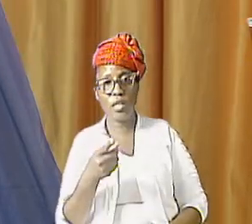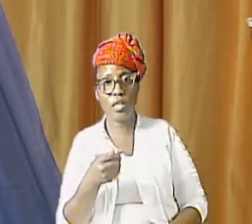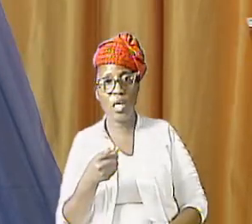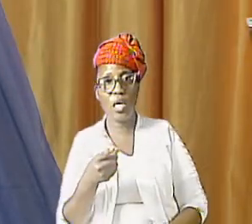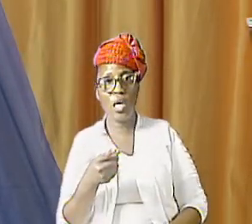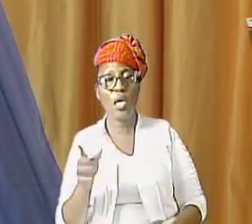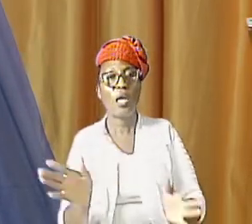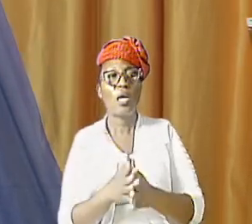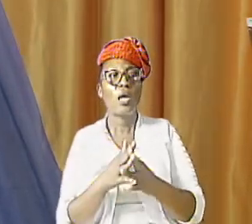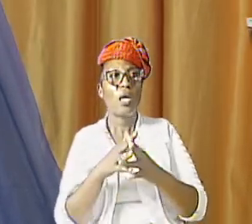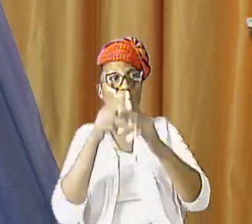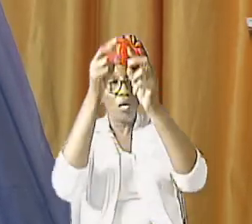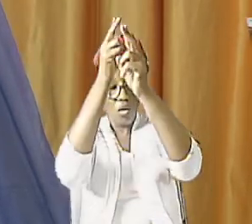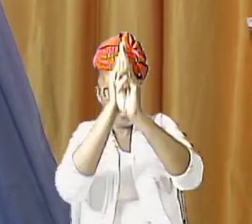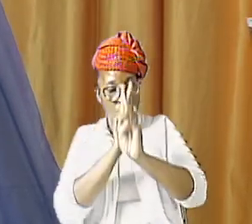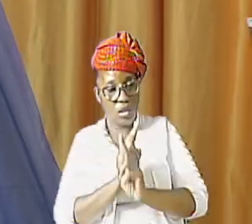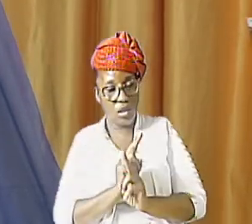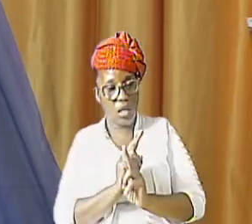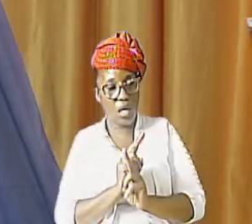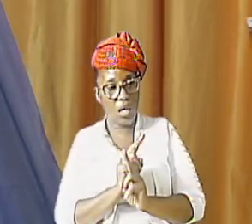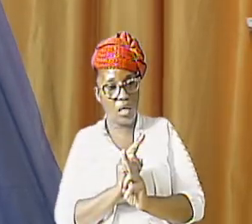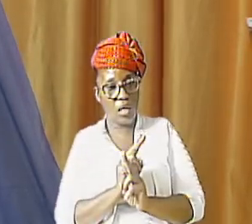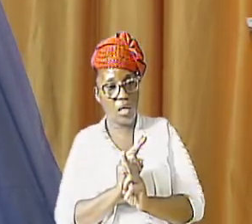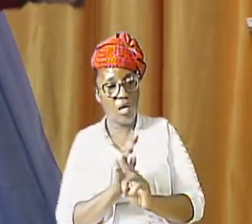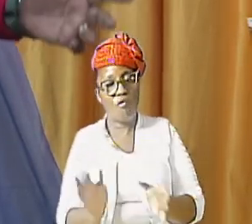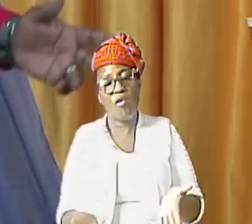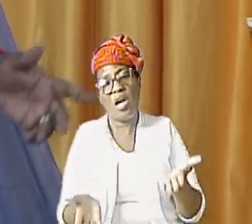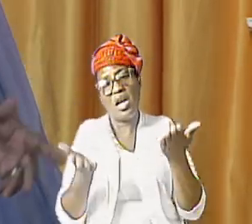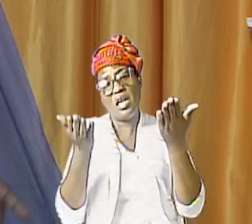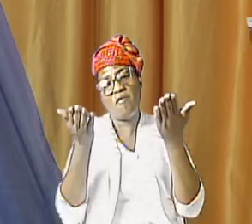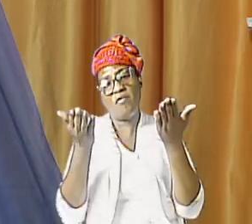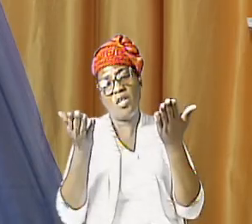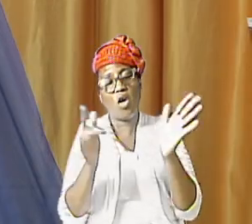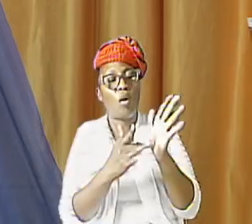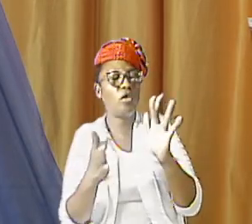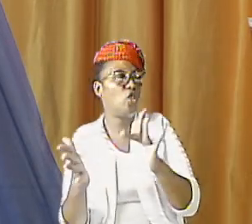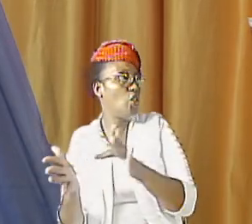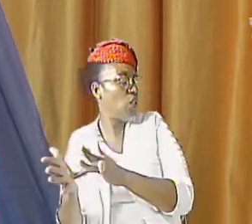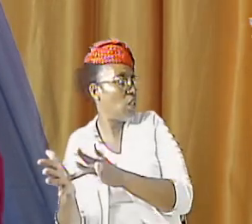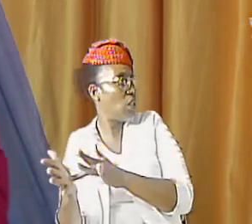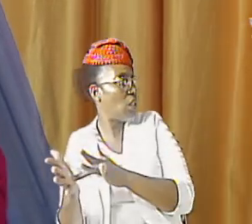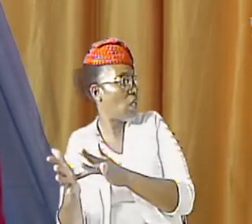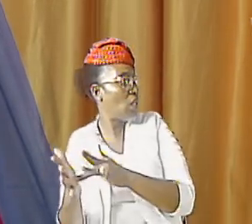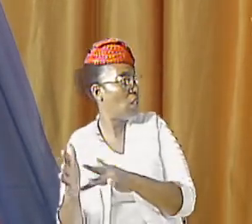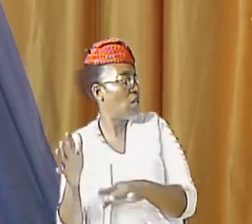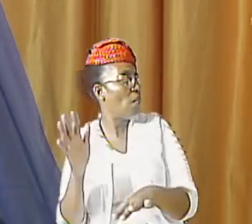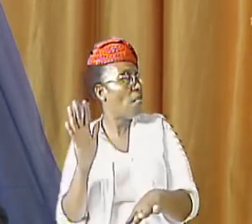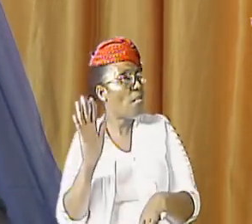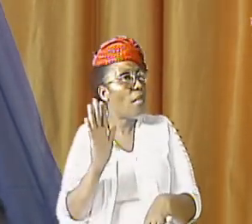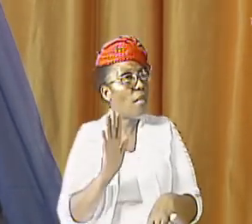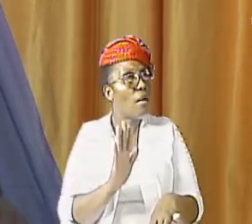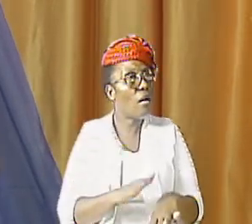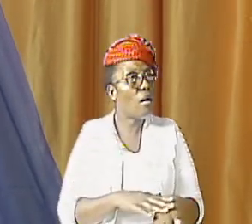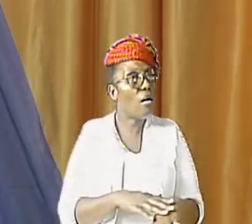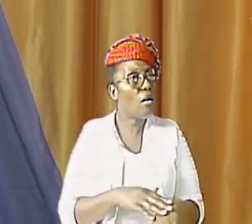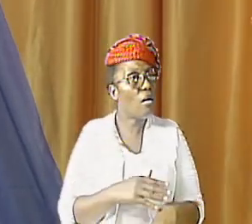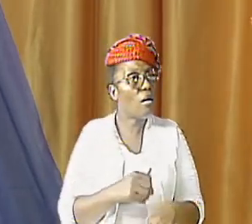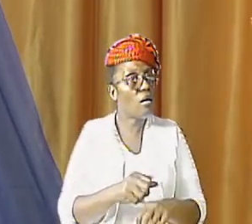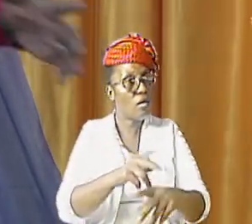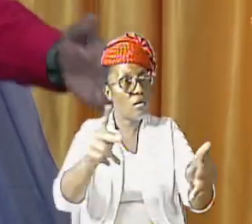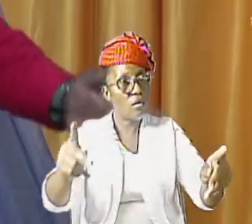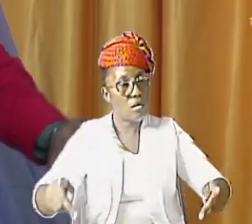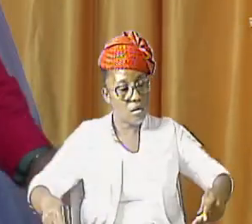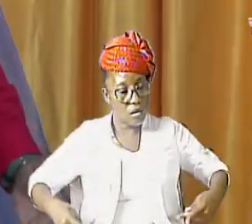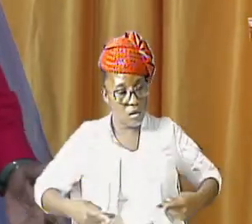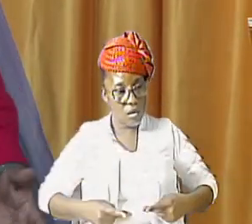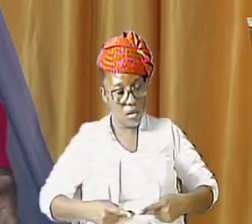Hosanna. He's not stopping anybody from, you know, lifting him up. And the Pharisees say,